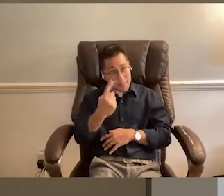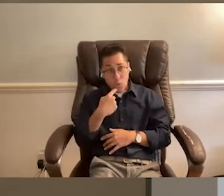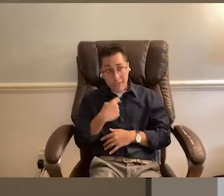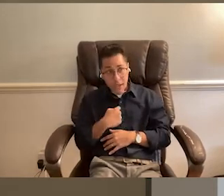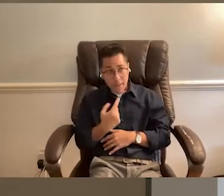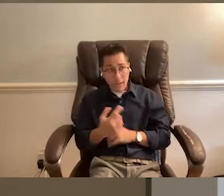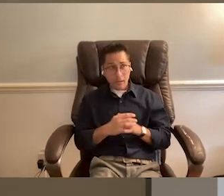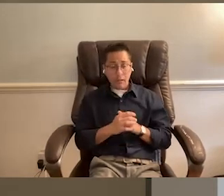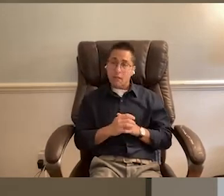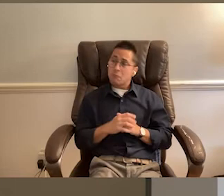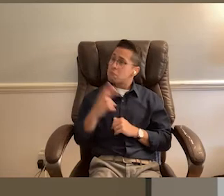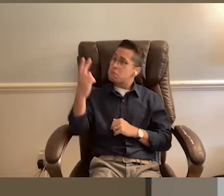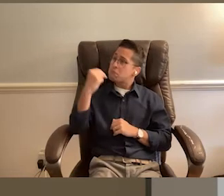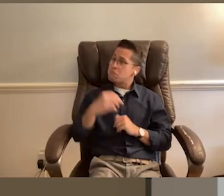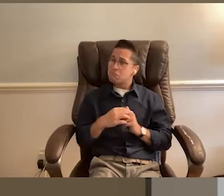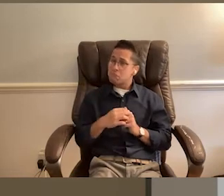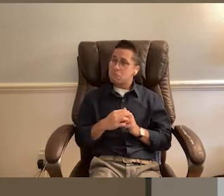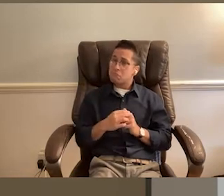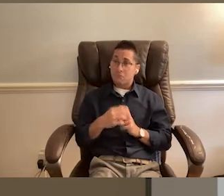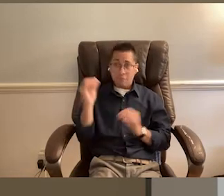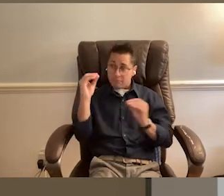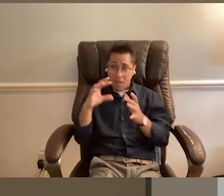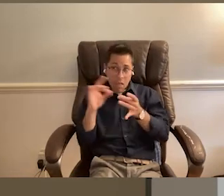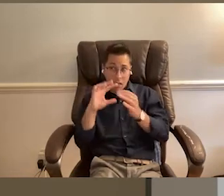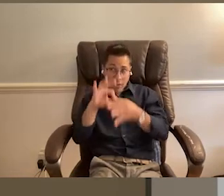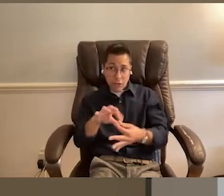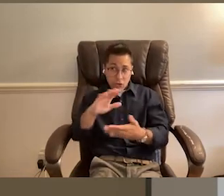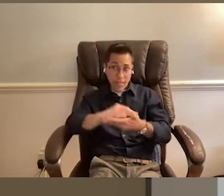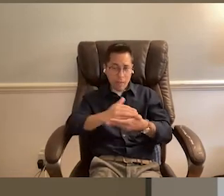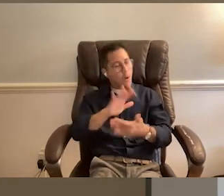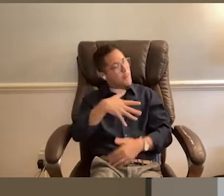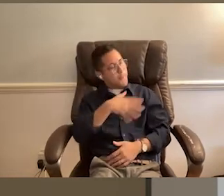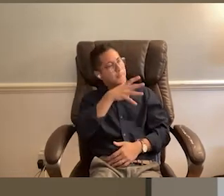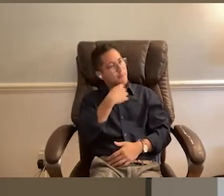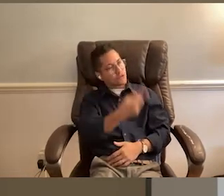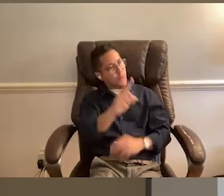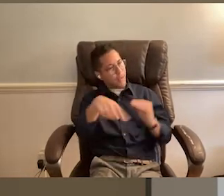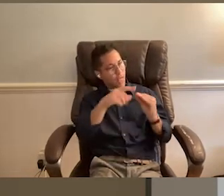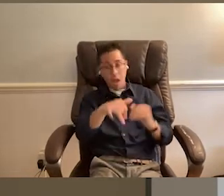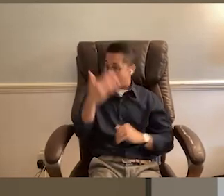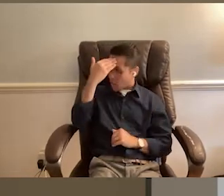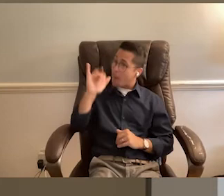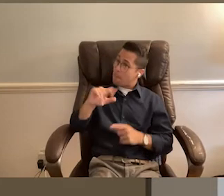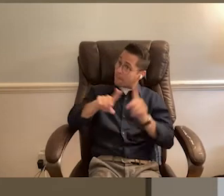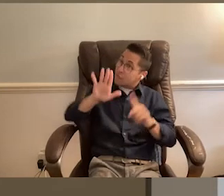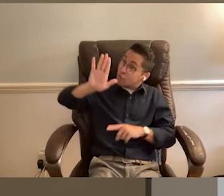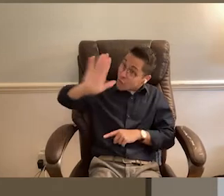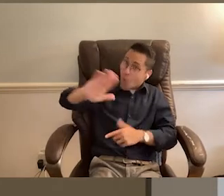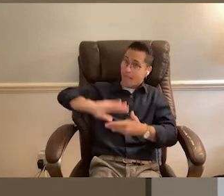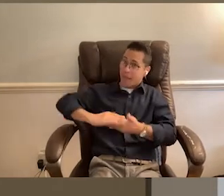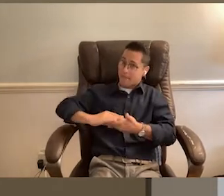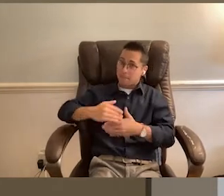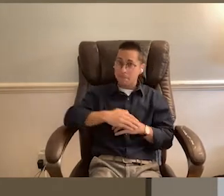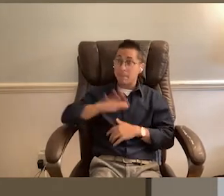I was not chasing him around campus to go fix his laptop, because there are 30 of them, and one of me. Now, his mom emailed him on campus.